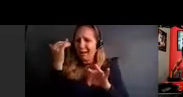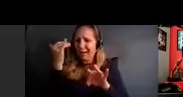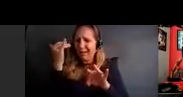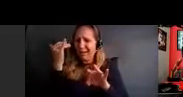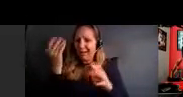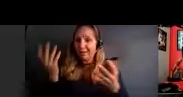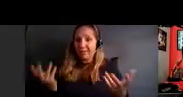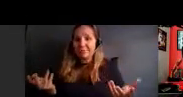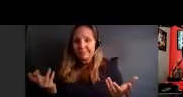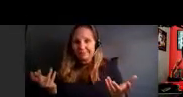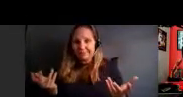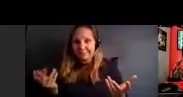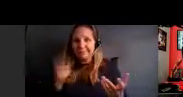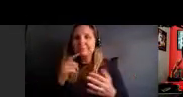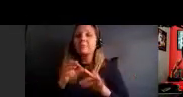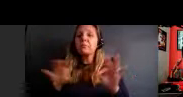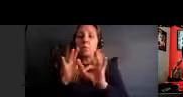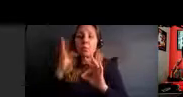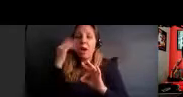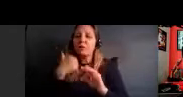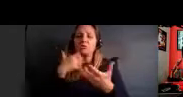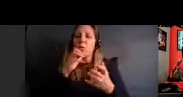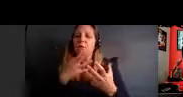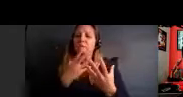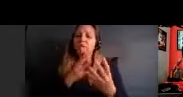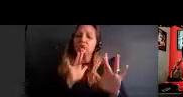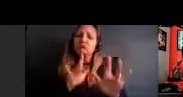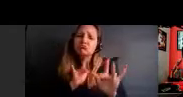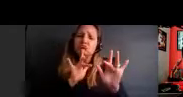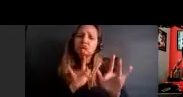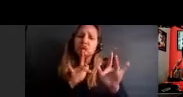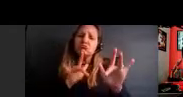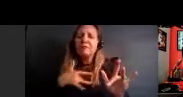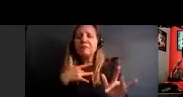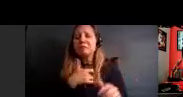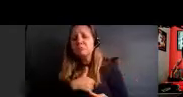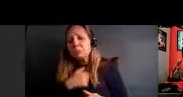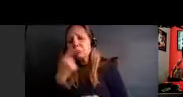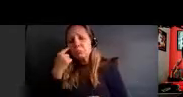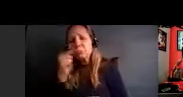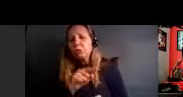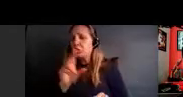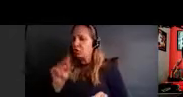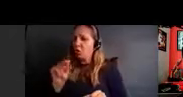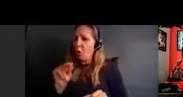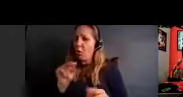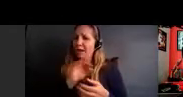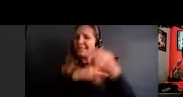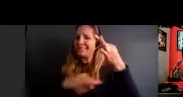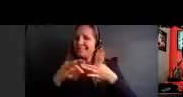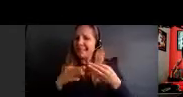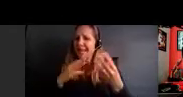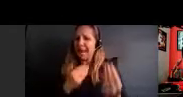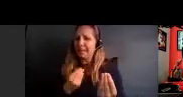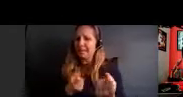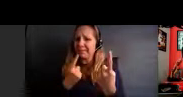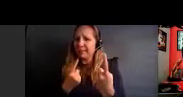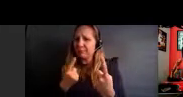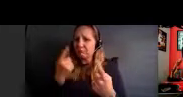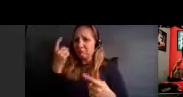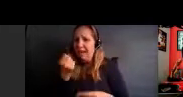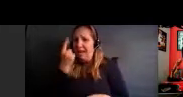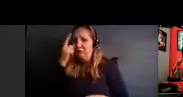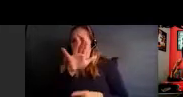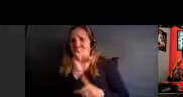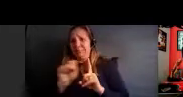because instead of creating sympathy for the person or feeling sorry for the person, it actually creates empathy. Empathy for understanding the situation that they're